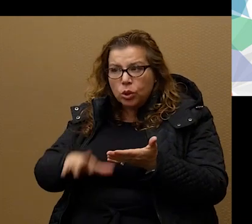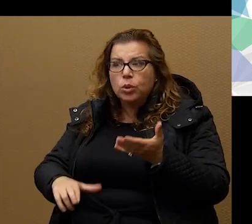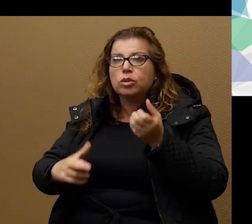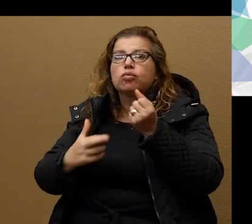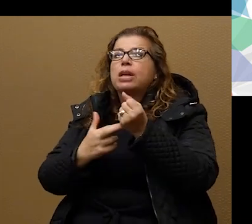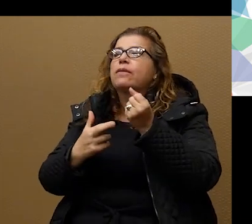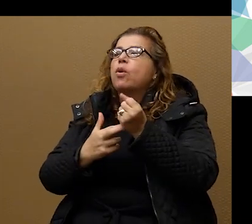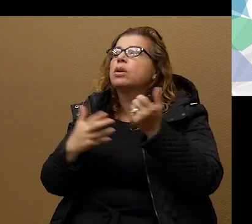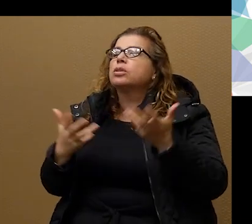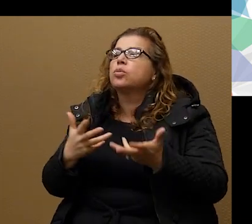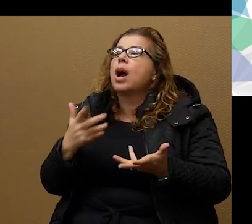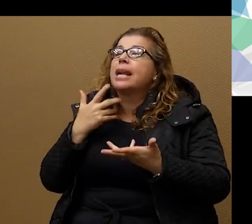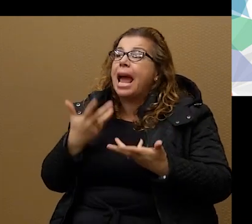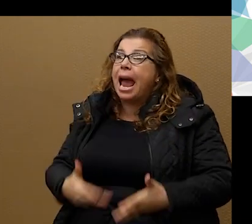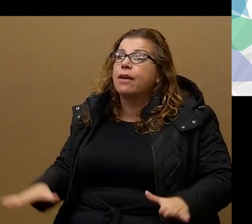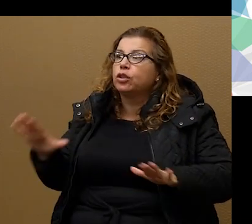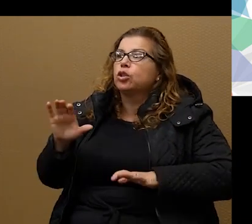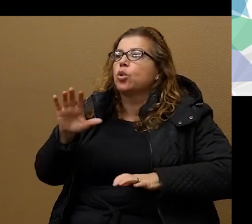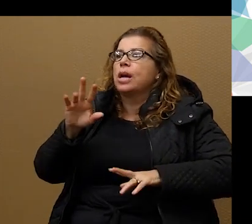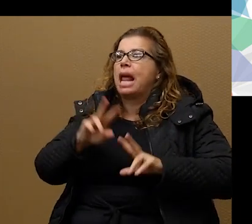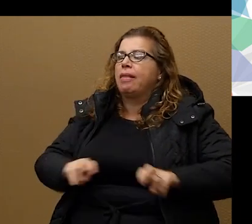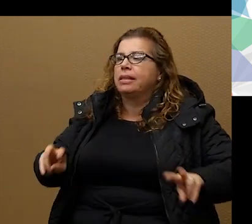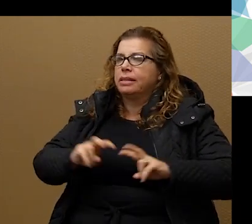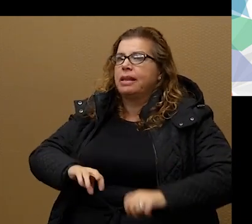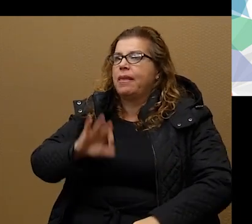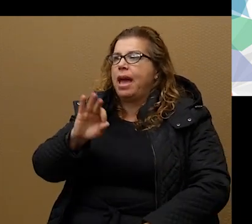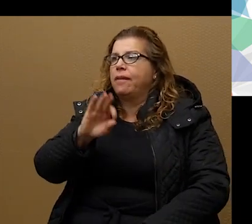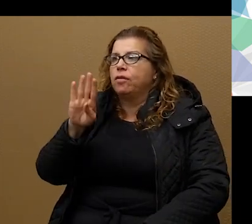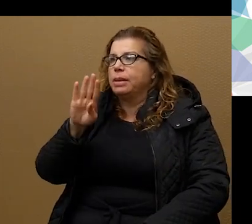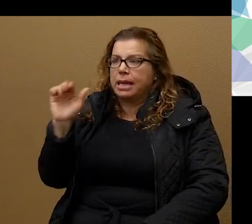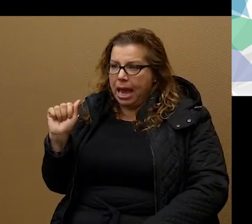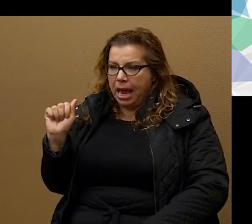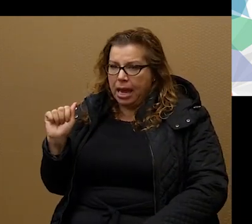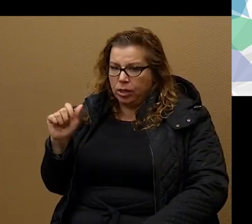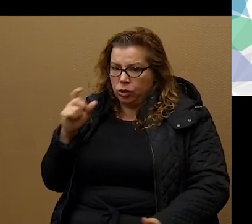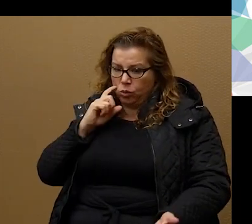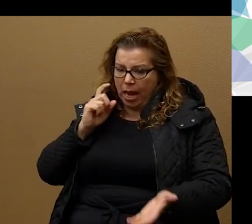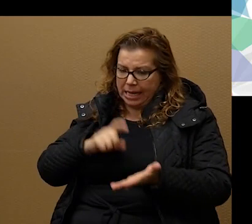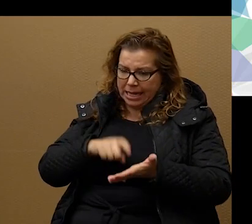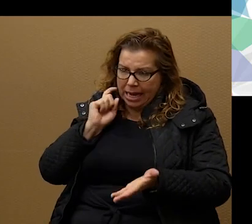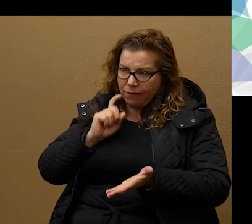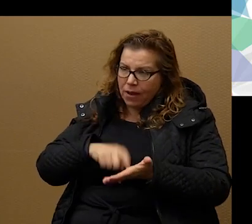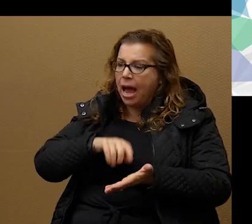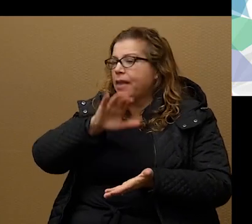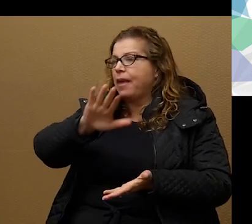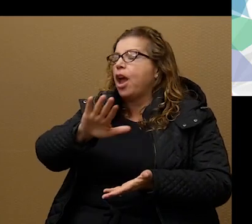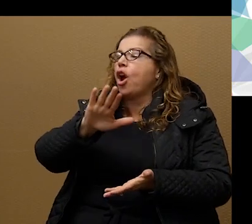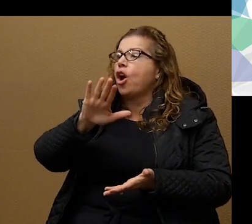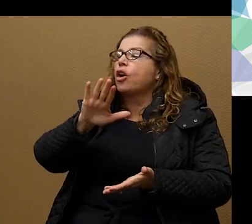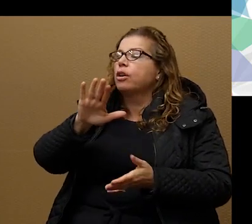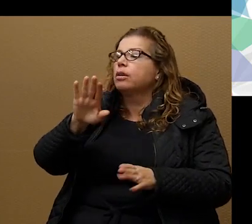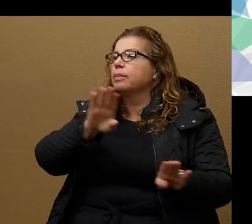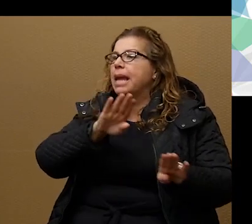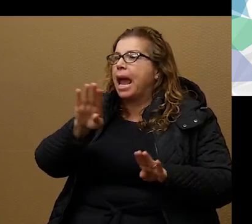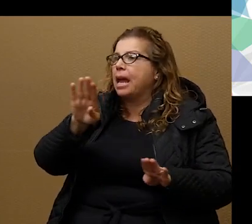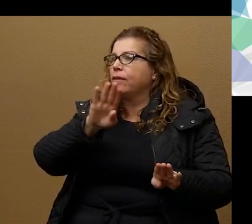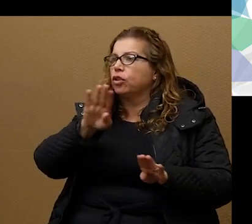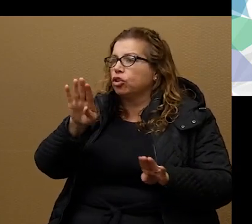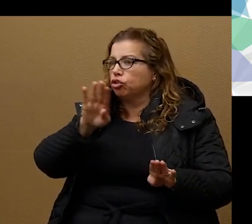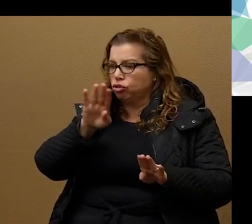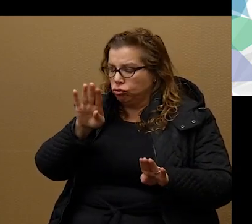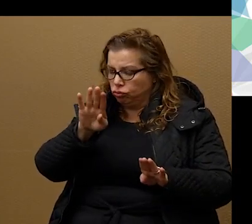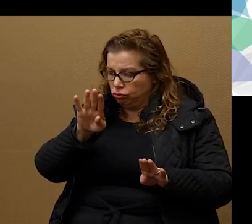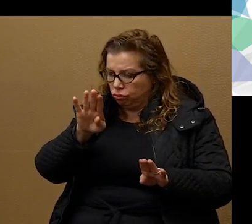FBA. 2, identify what that interfering behavior is and where